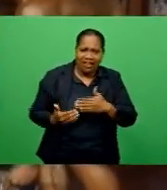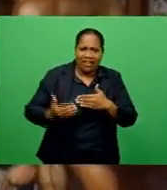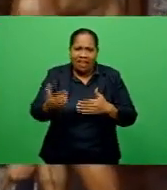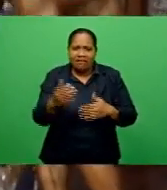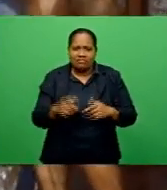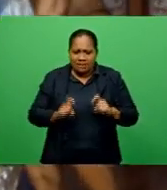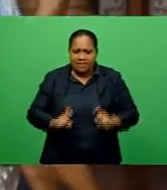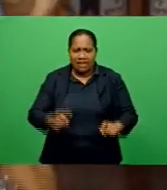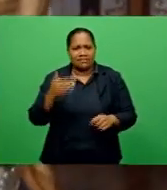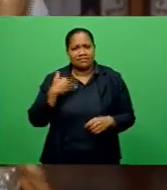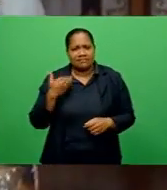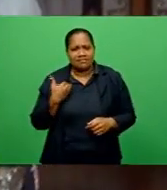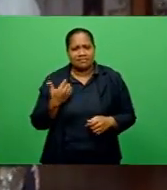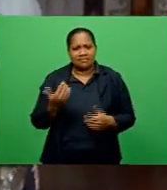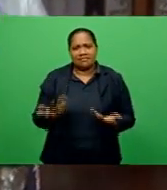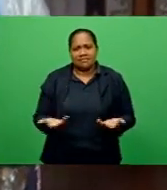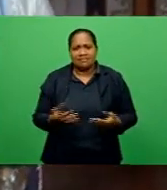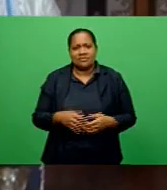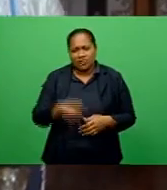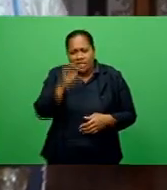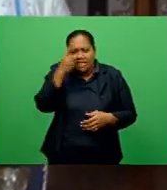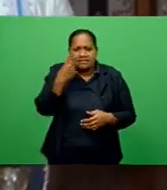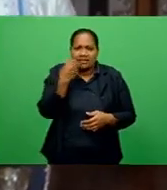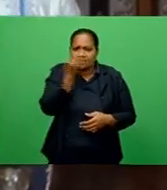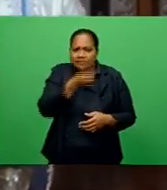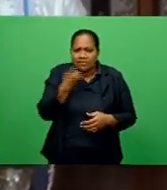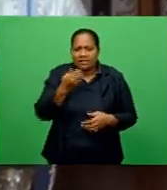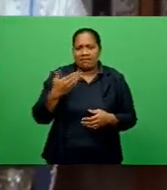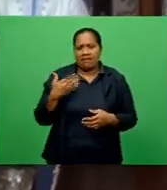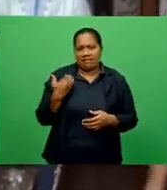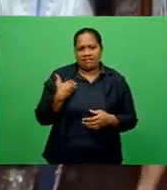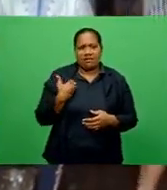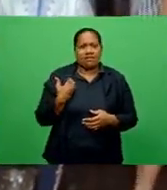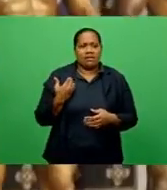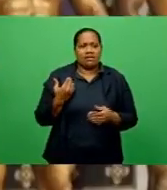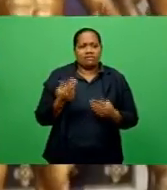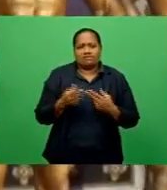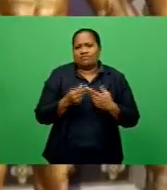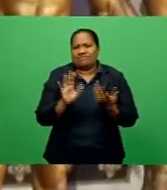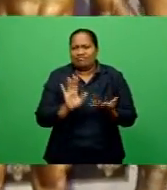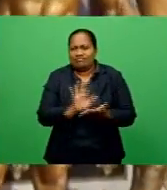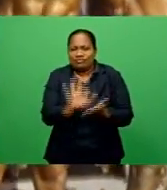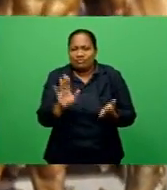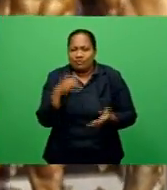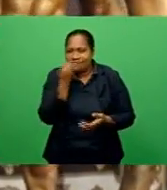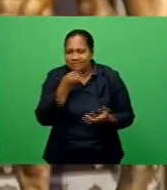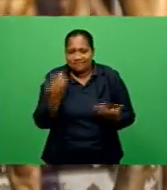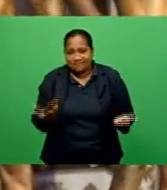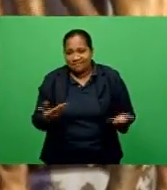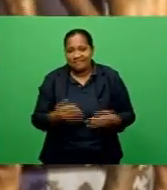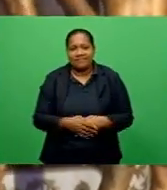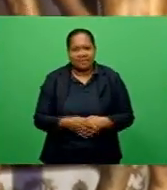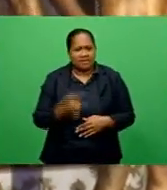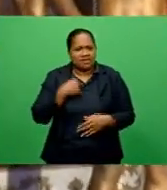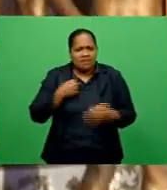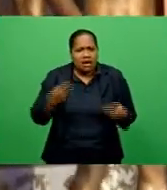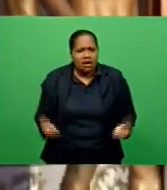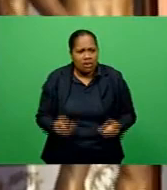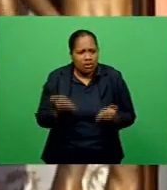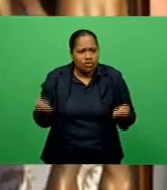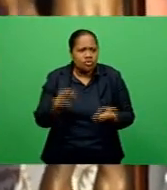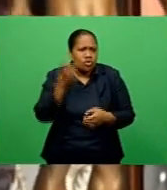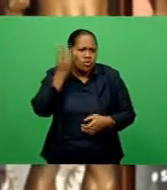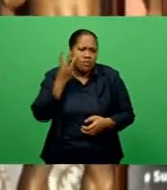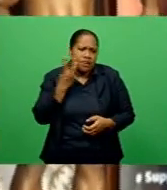healthy. It's about understanding food and being healthy with your, the nutrition side of things. And I would encourage